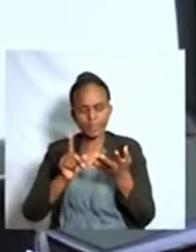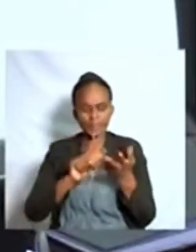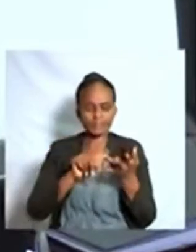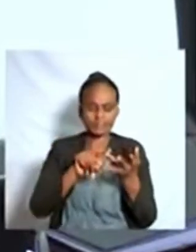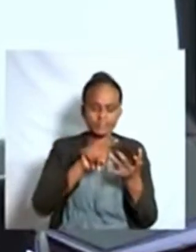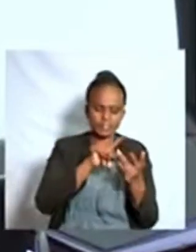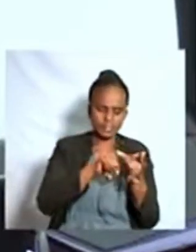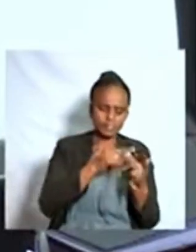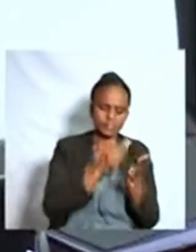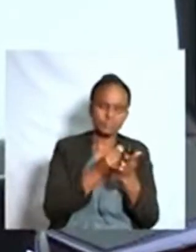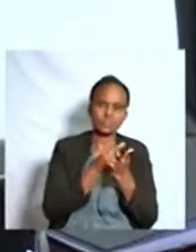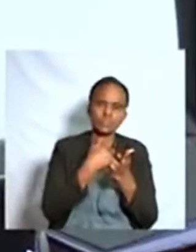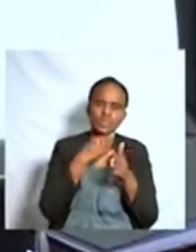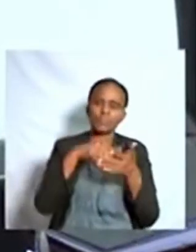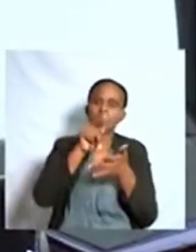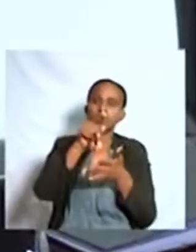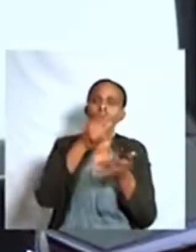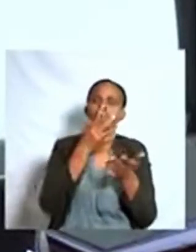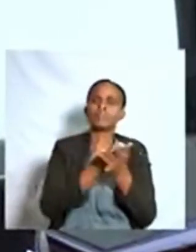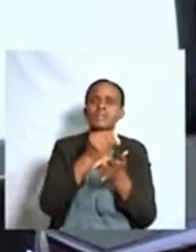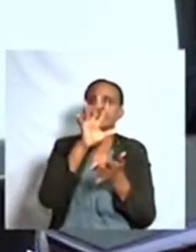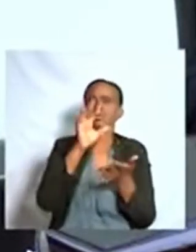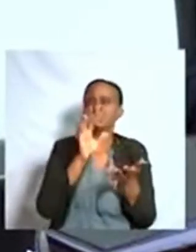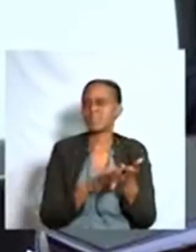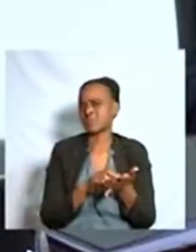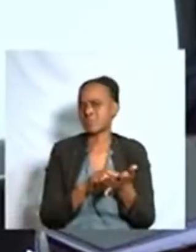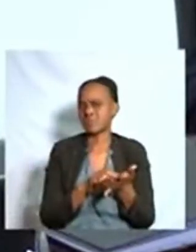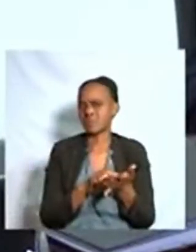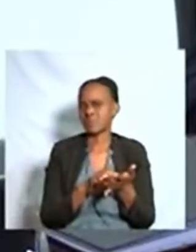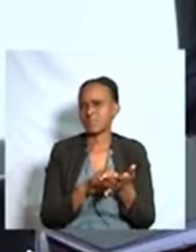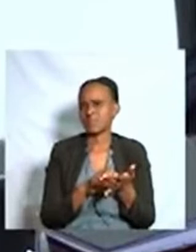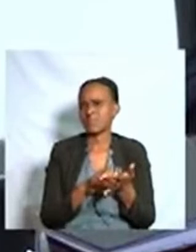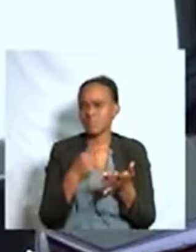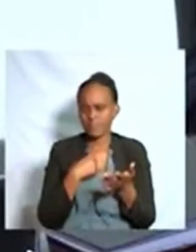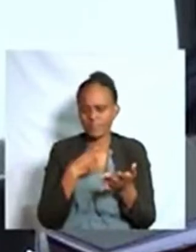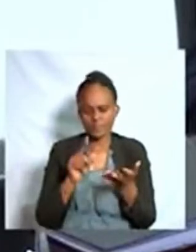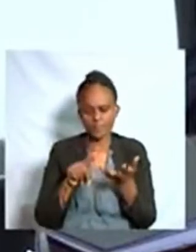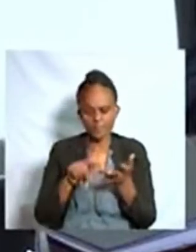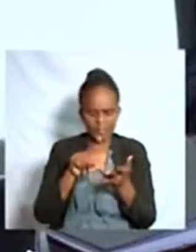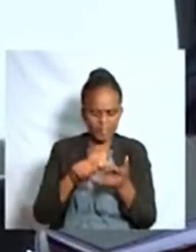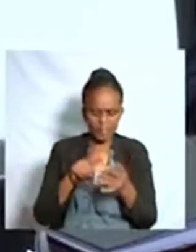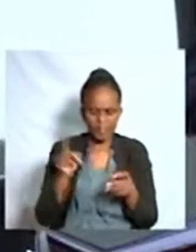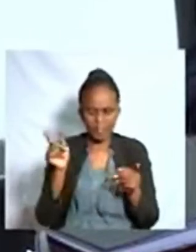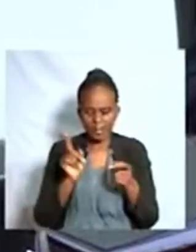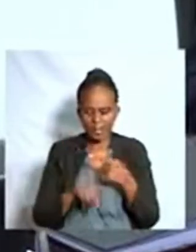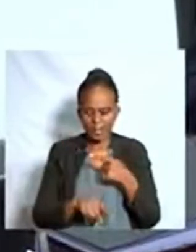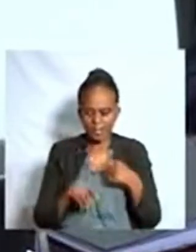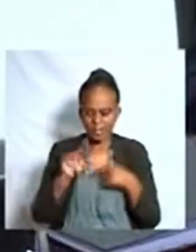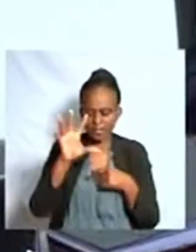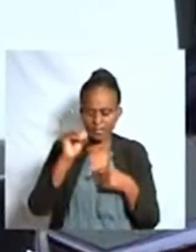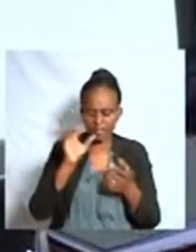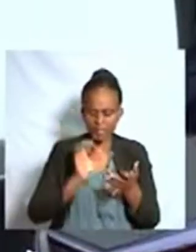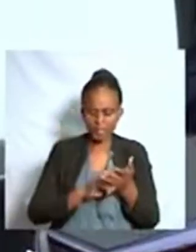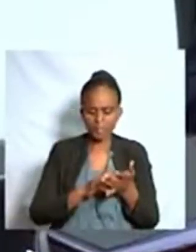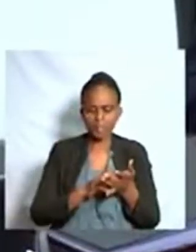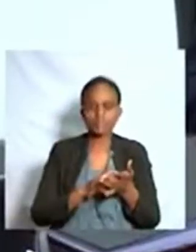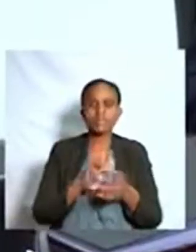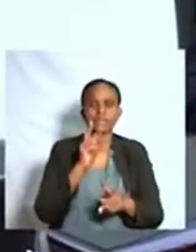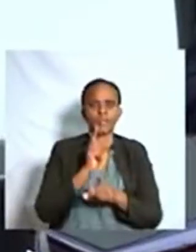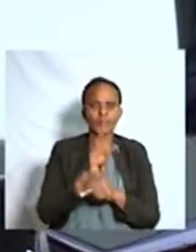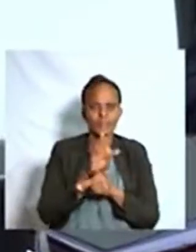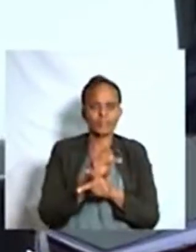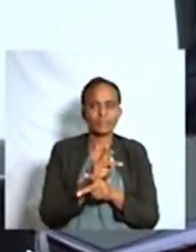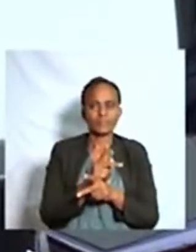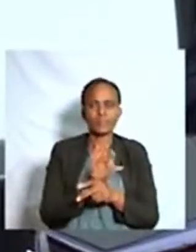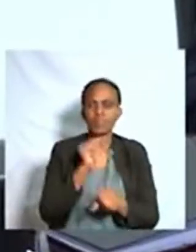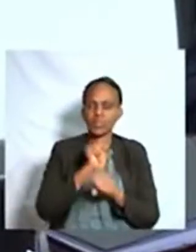to give you money. I have 5,000. I should be counting until it's 50,000. I don't mind, I just give it like that. It doesn't